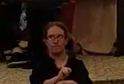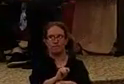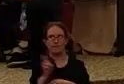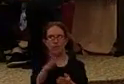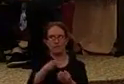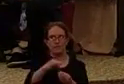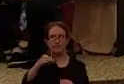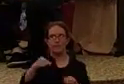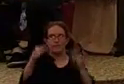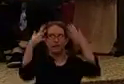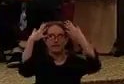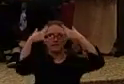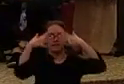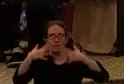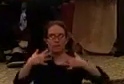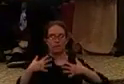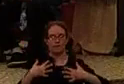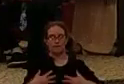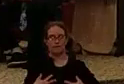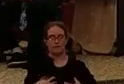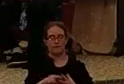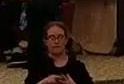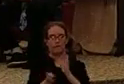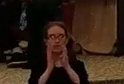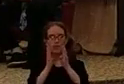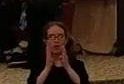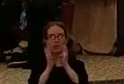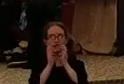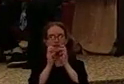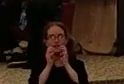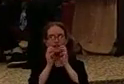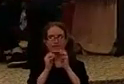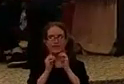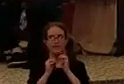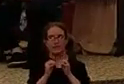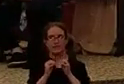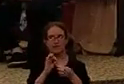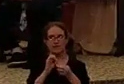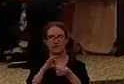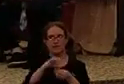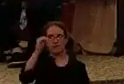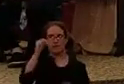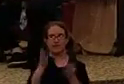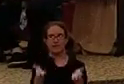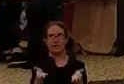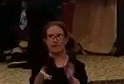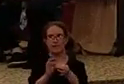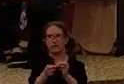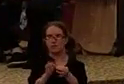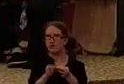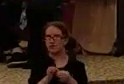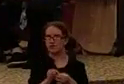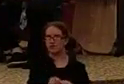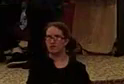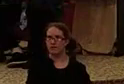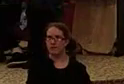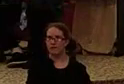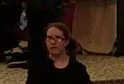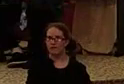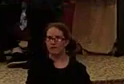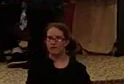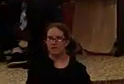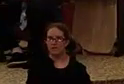Holy Ghost came over me. I began to speak with other tongues as the Spirit gave utterance. Hallelujah. There were